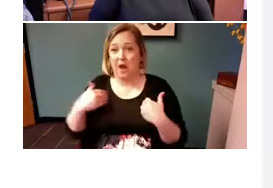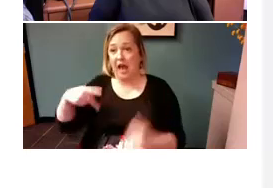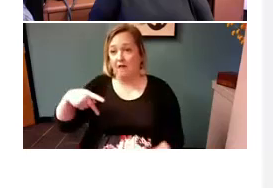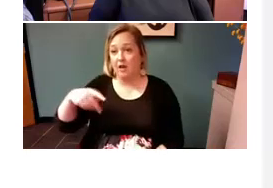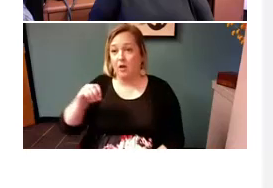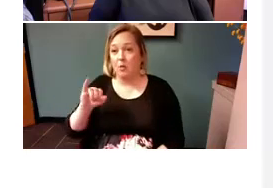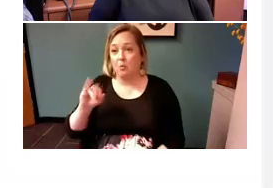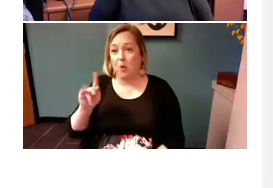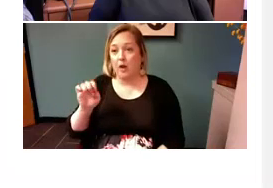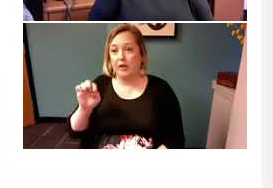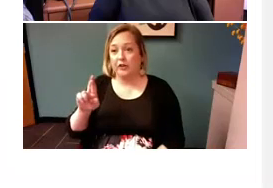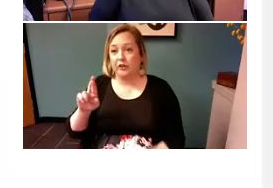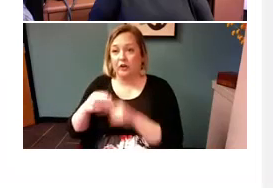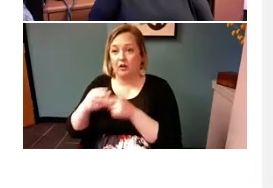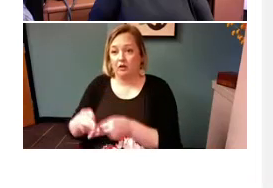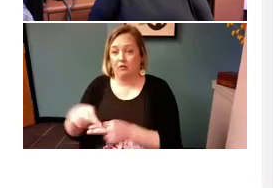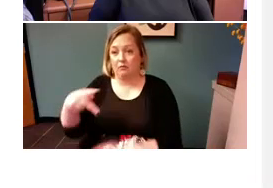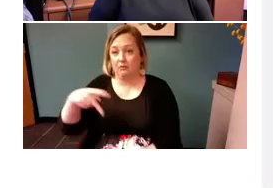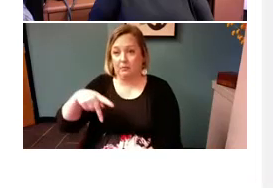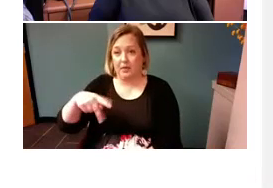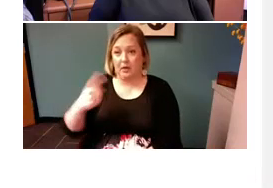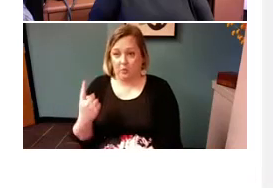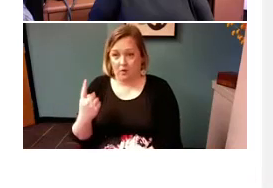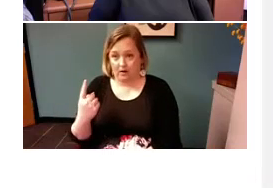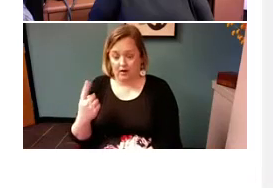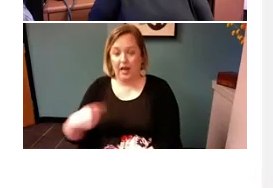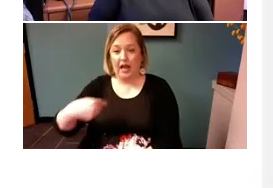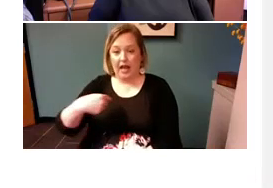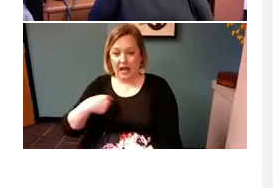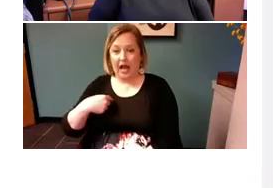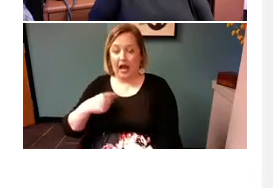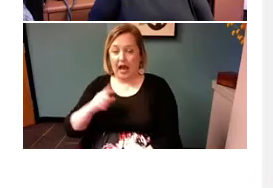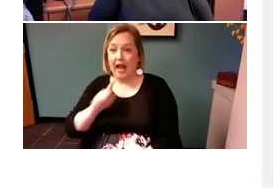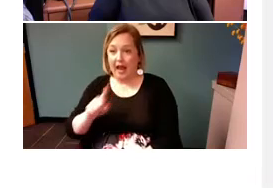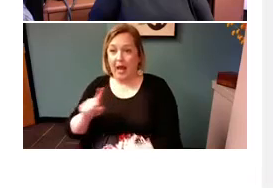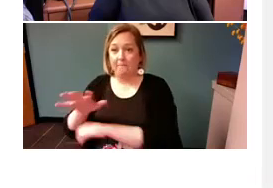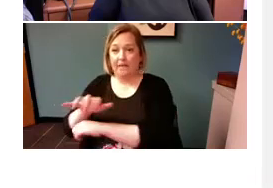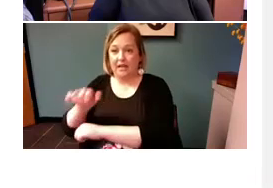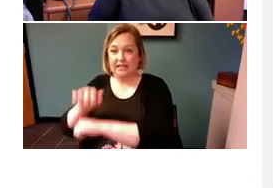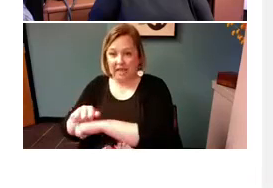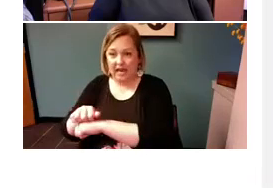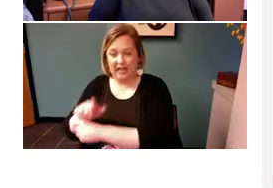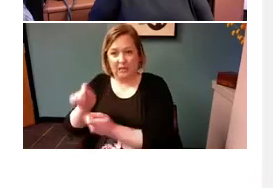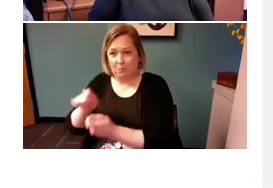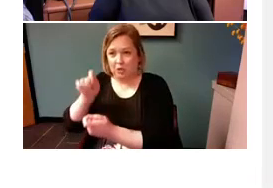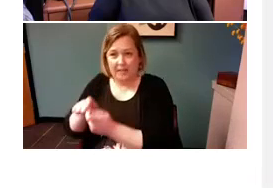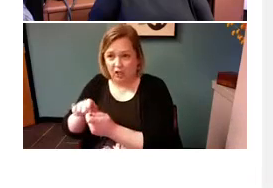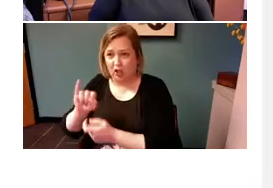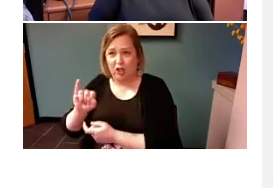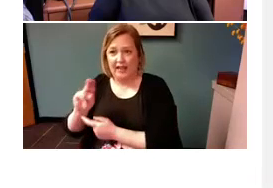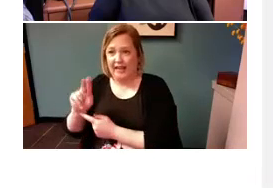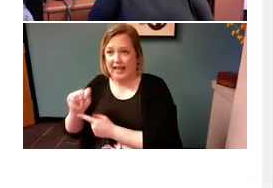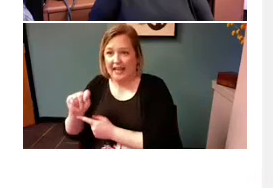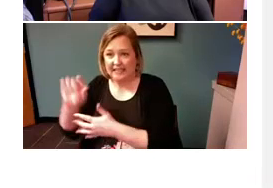and I'm assigning some particular integer array of